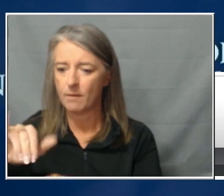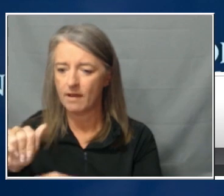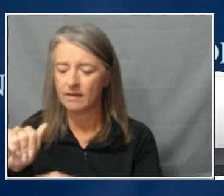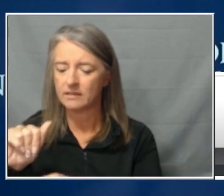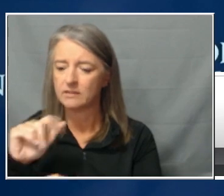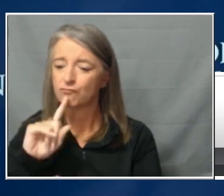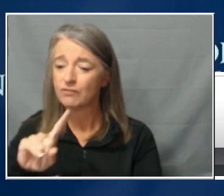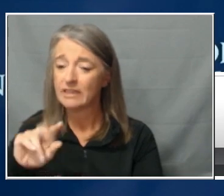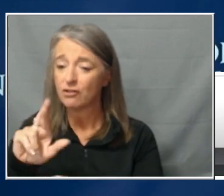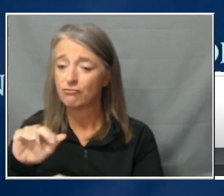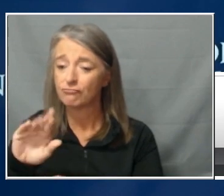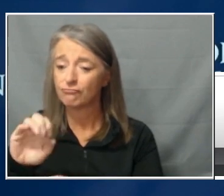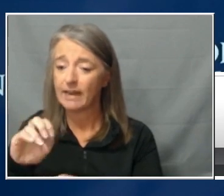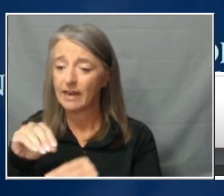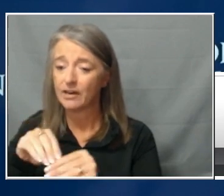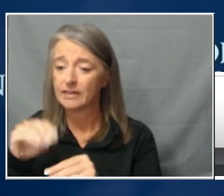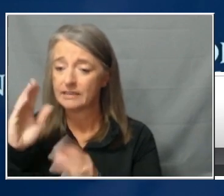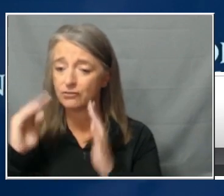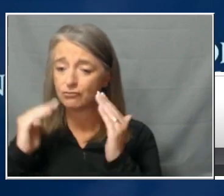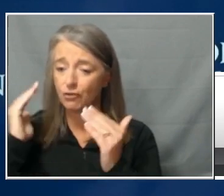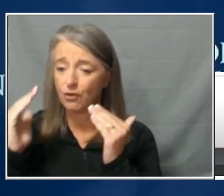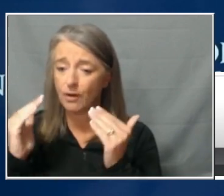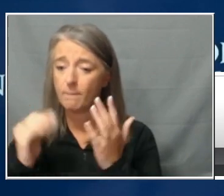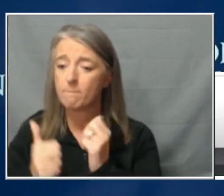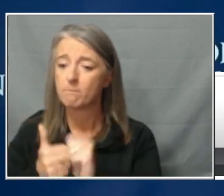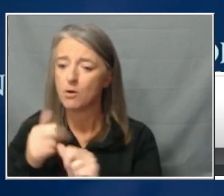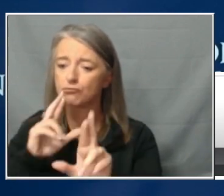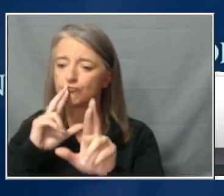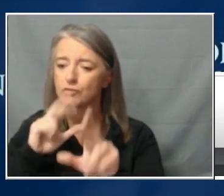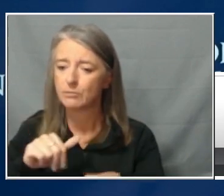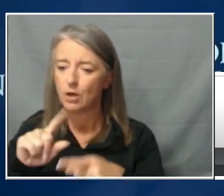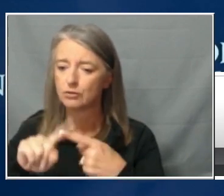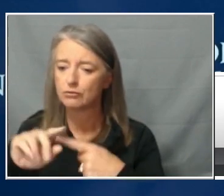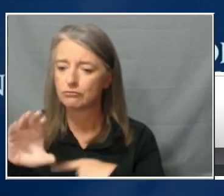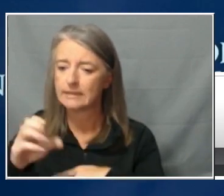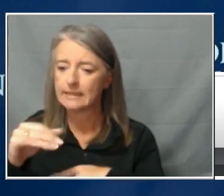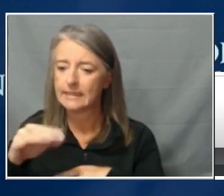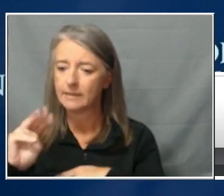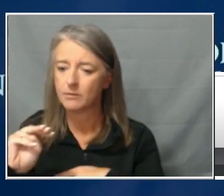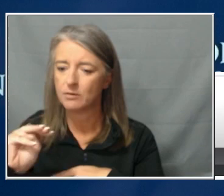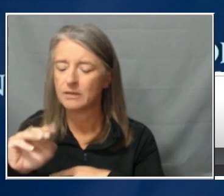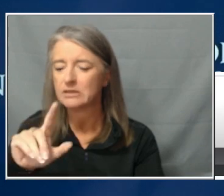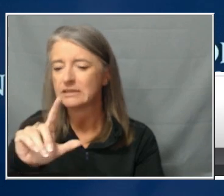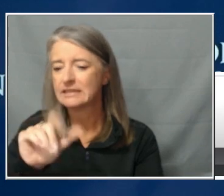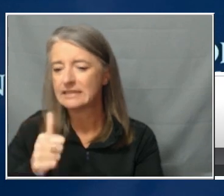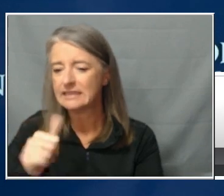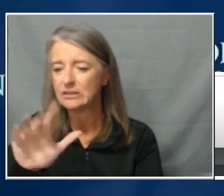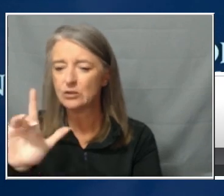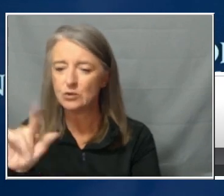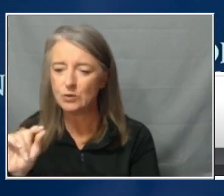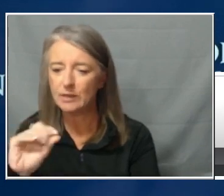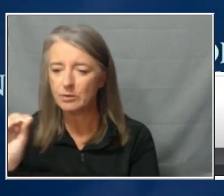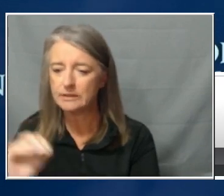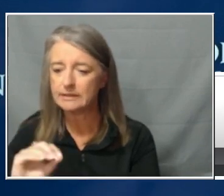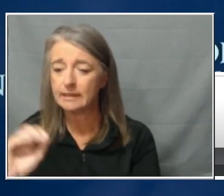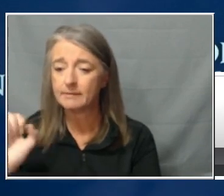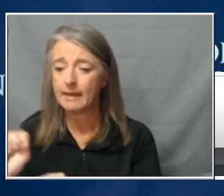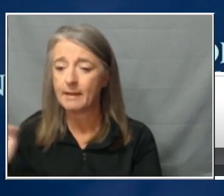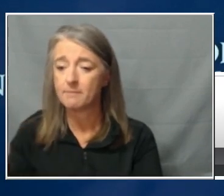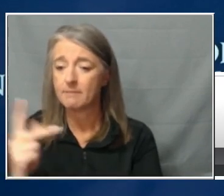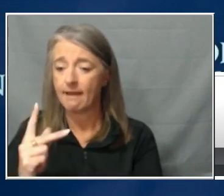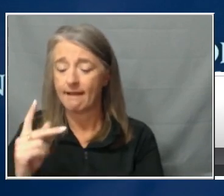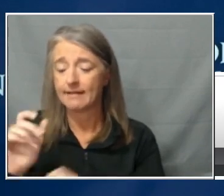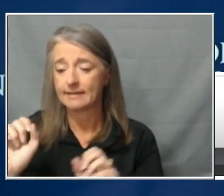for it, most of these cancers respond to chemotherapy, but then around 15 to 20% of the time, they can come back again. So